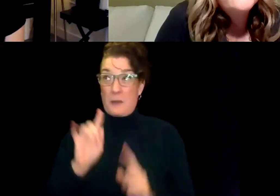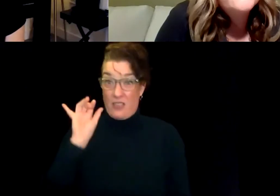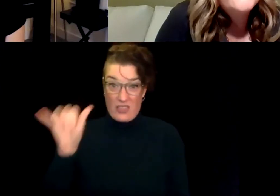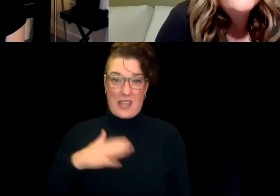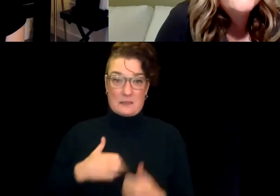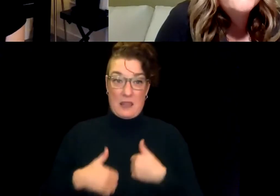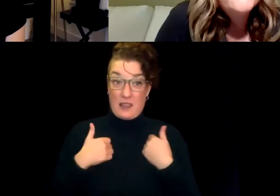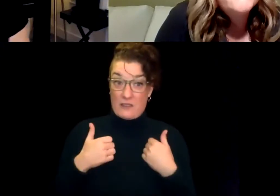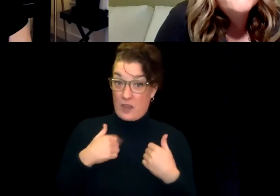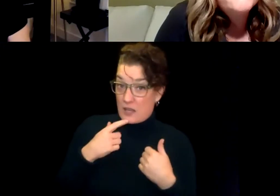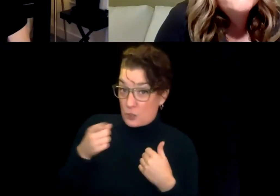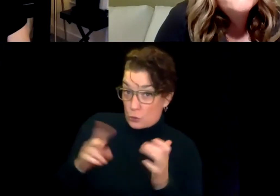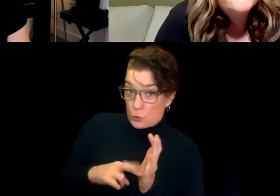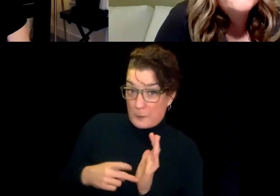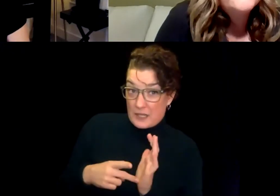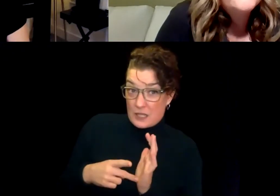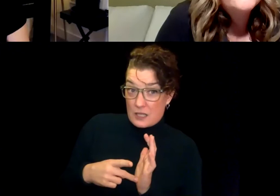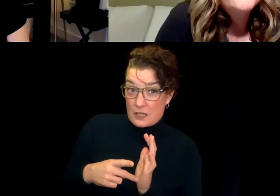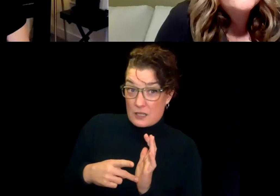mean like the